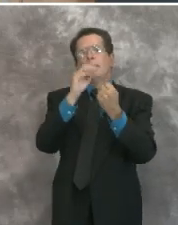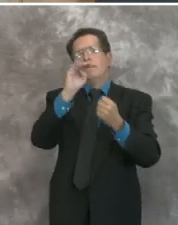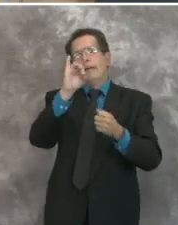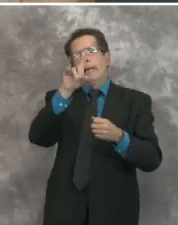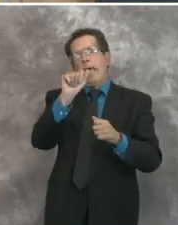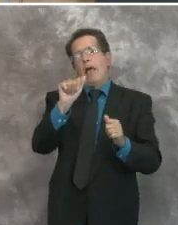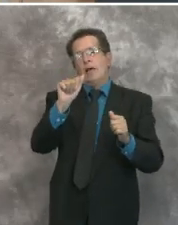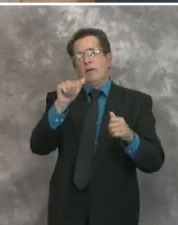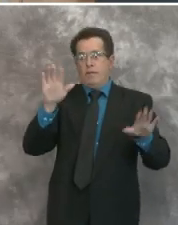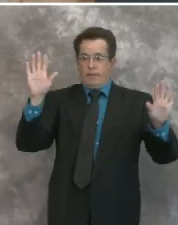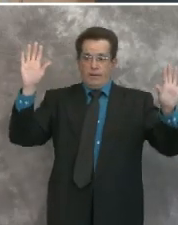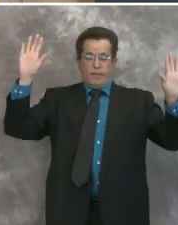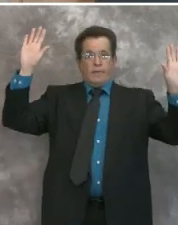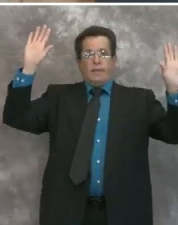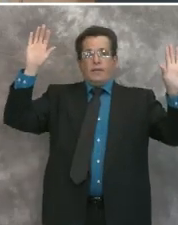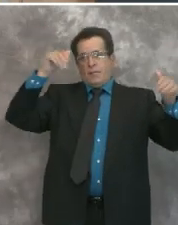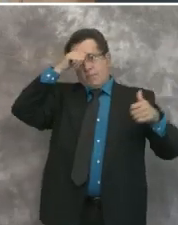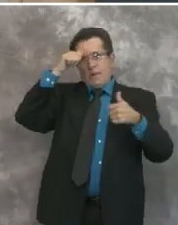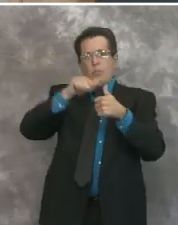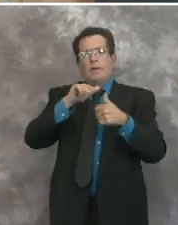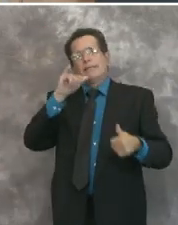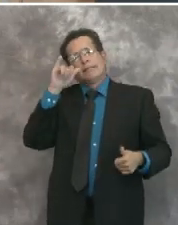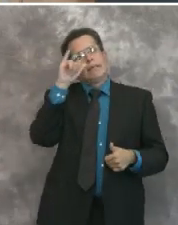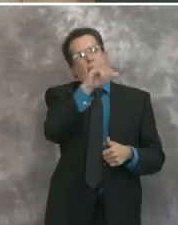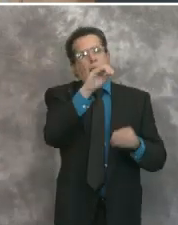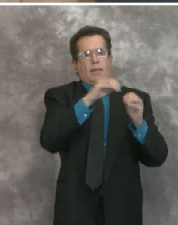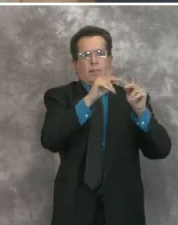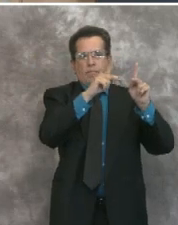Until then, remember to stay in place,